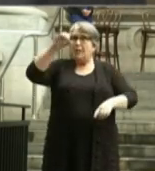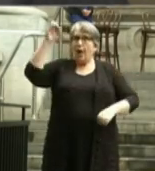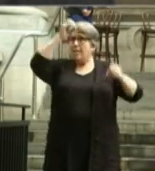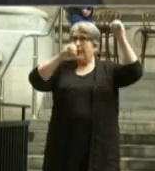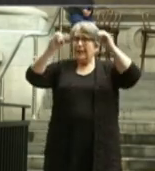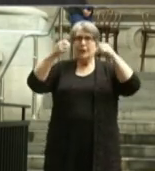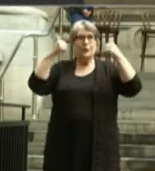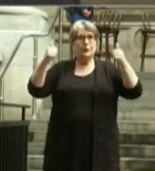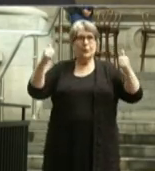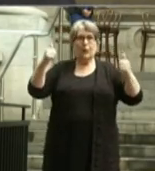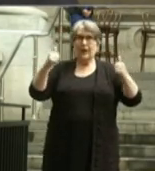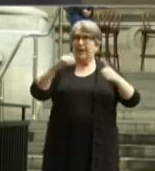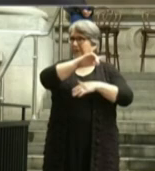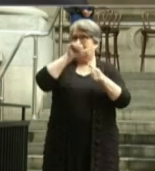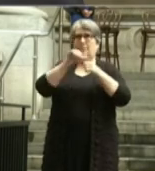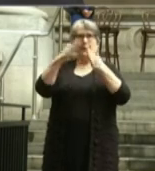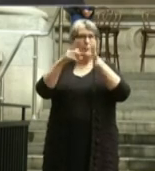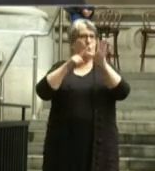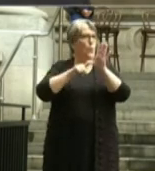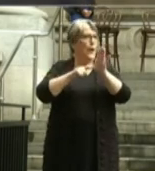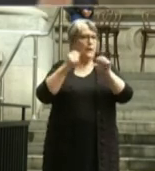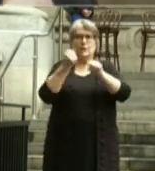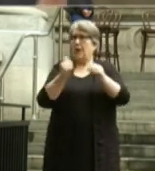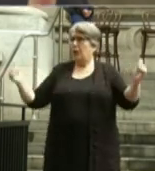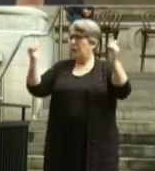opinion is democracy at its best.